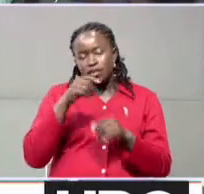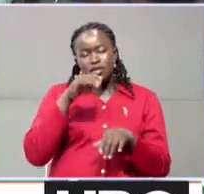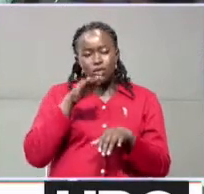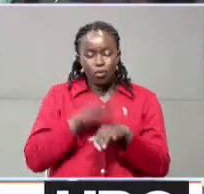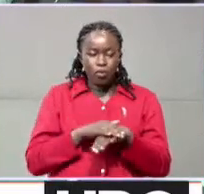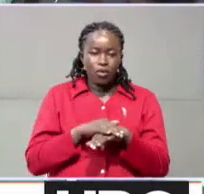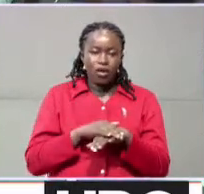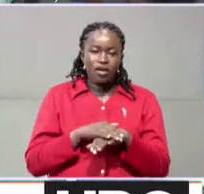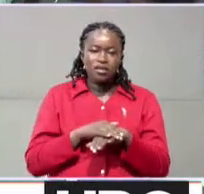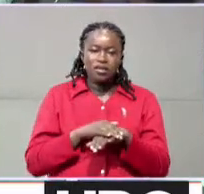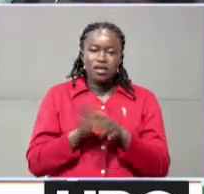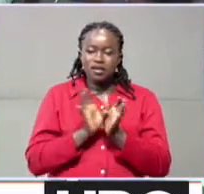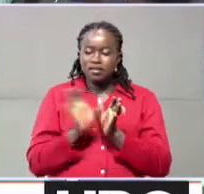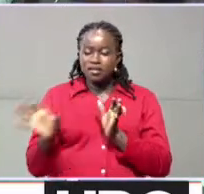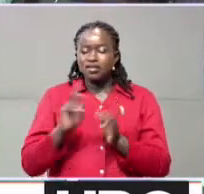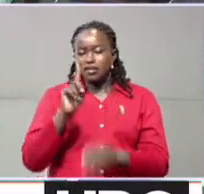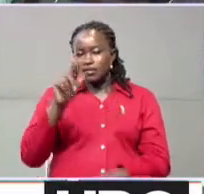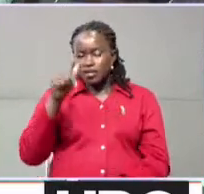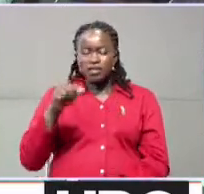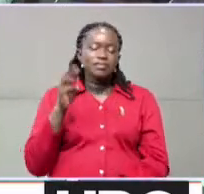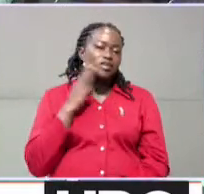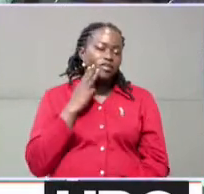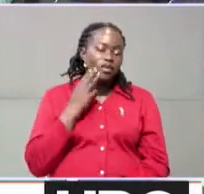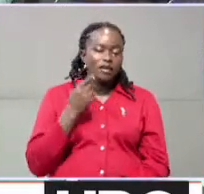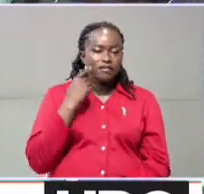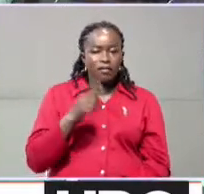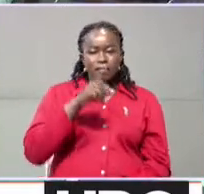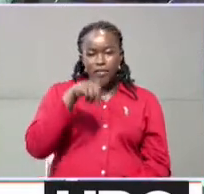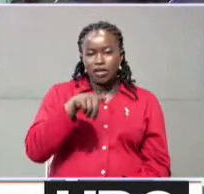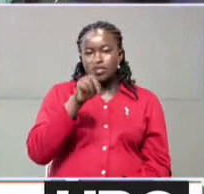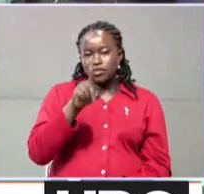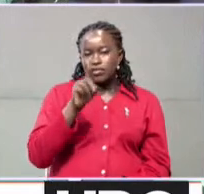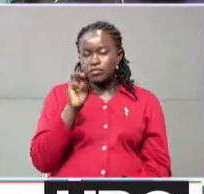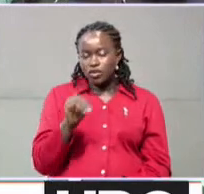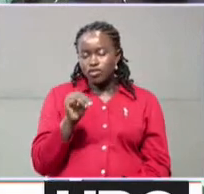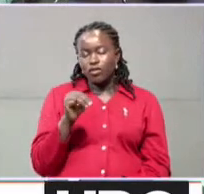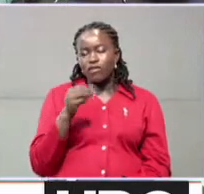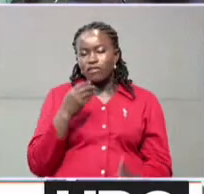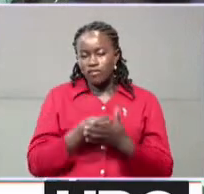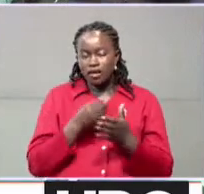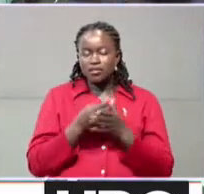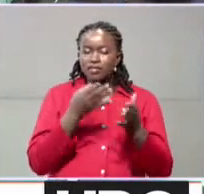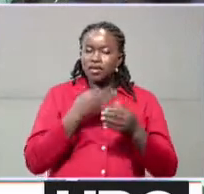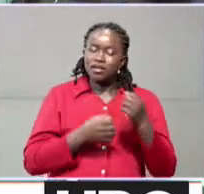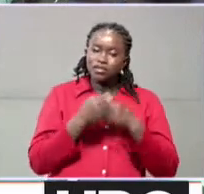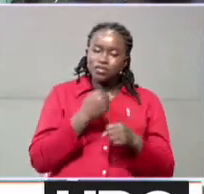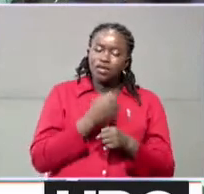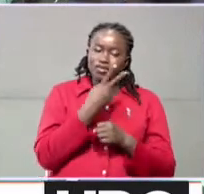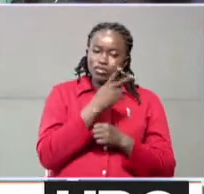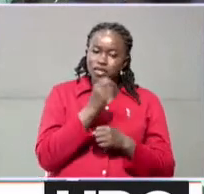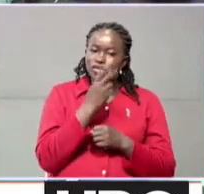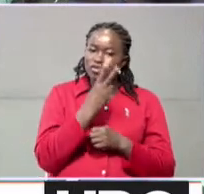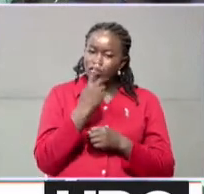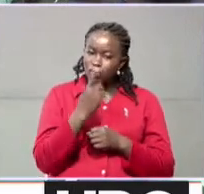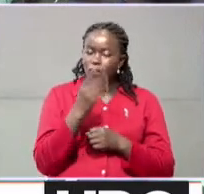of 17 million shillings for the parish development model funds in the financial 2021-2022